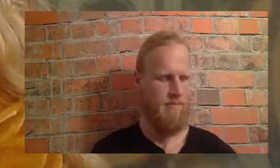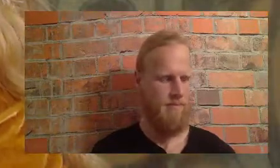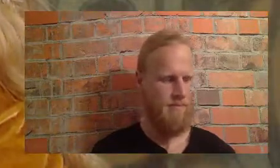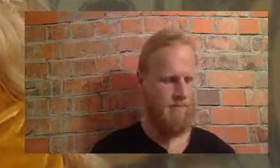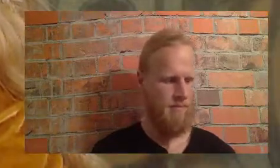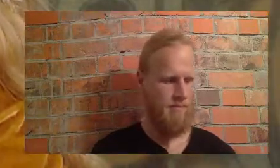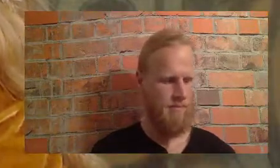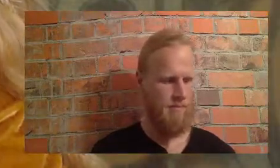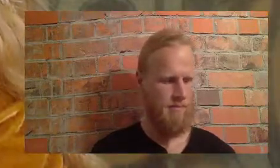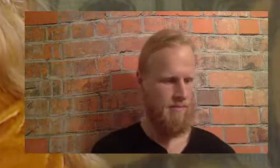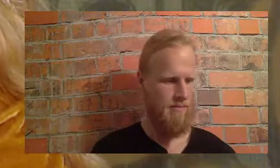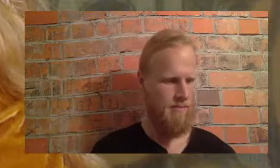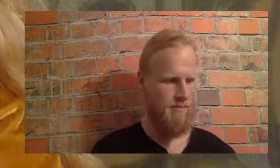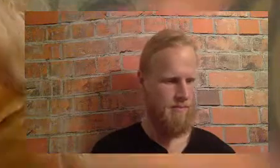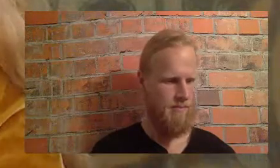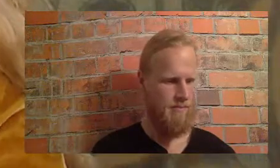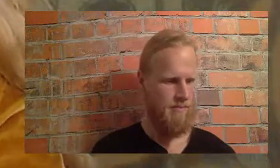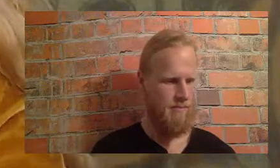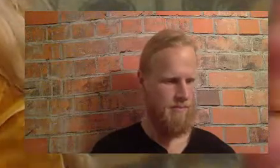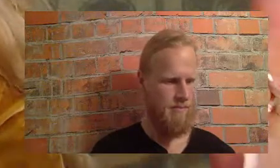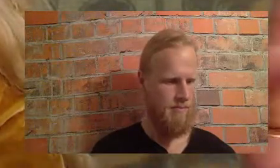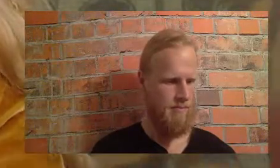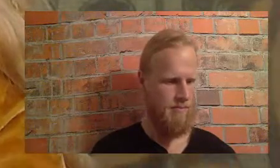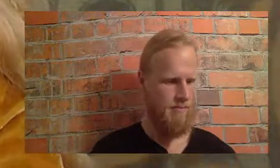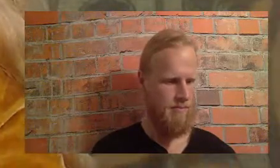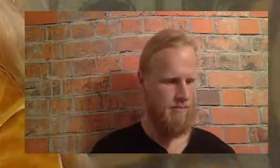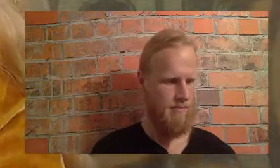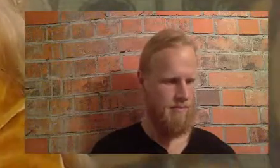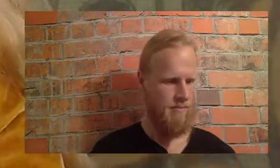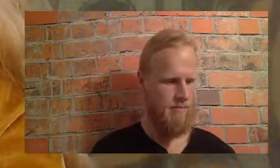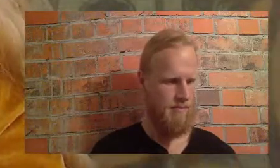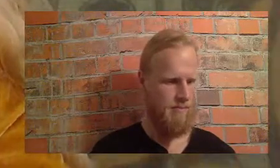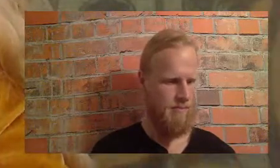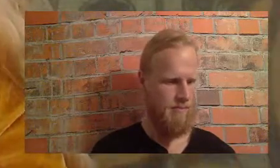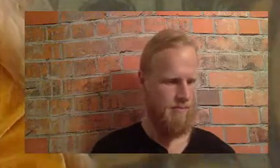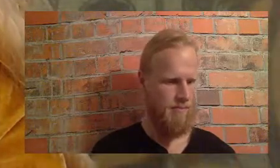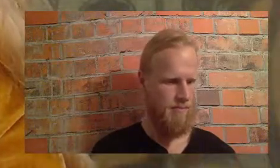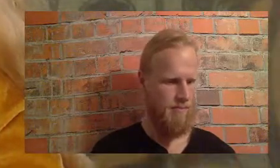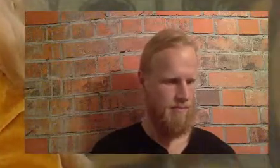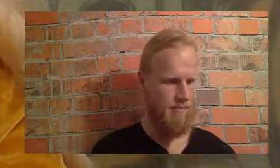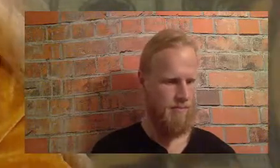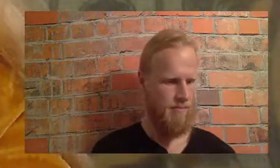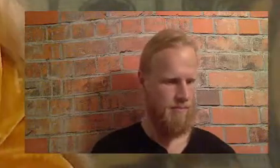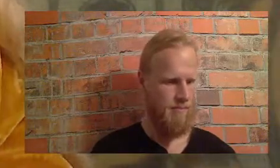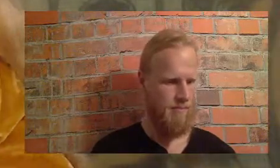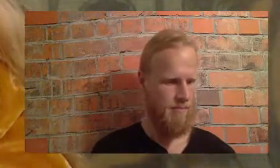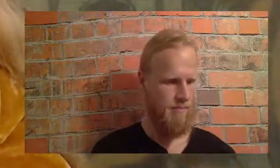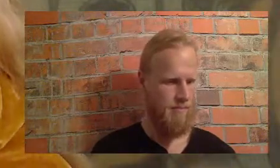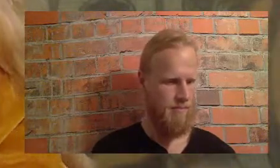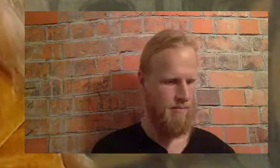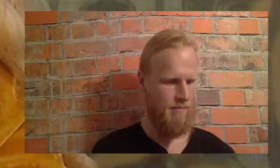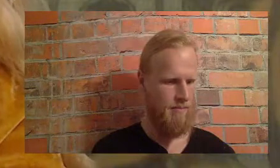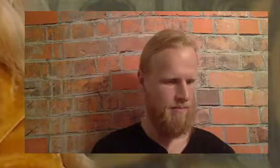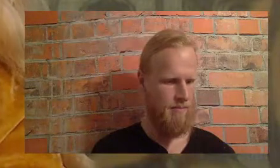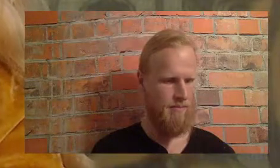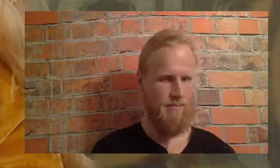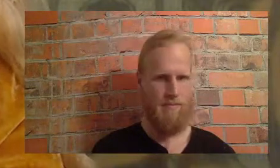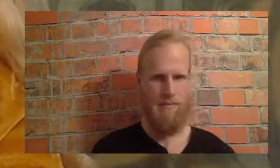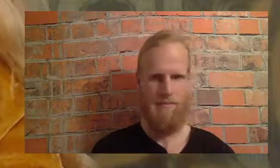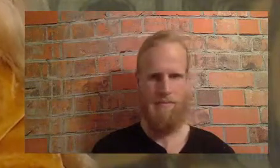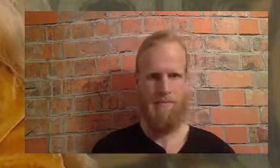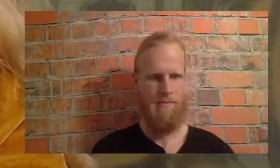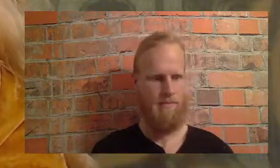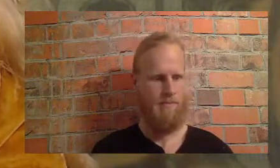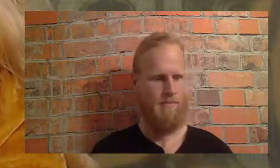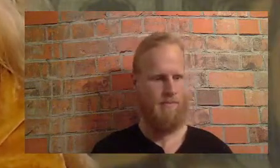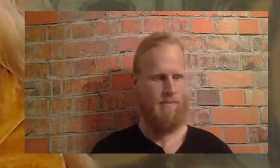me to continue to pay for the amount of technology and people and time it takes to run this circle,